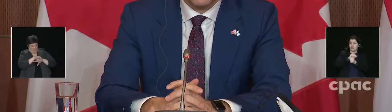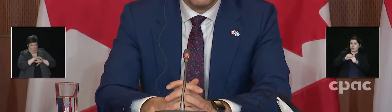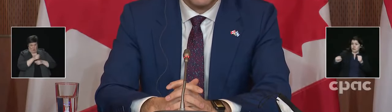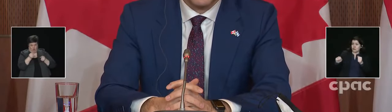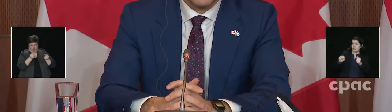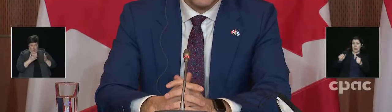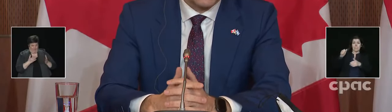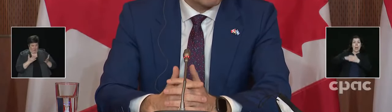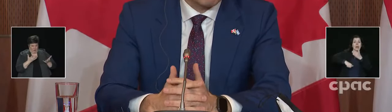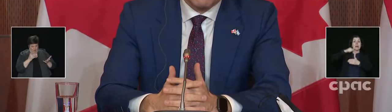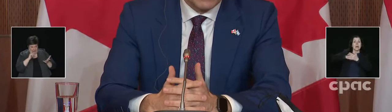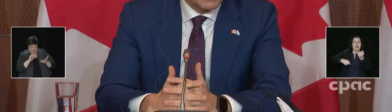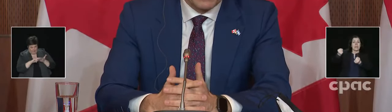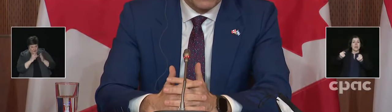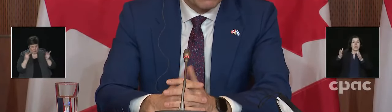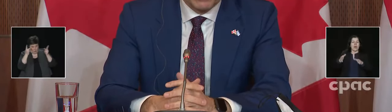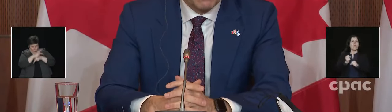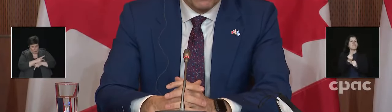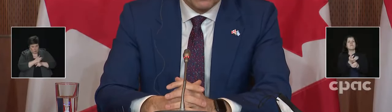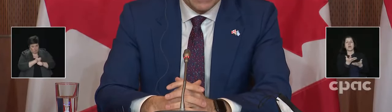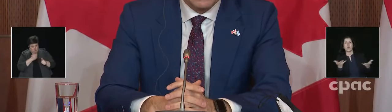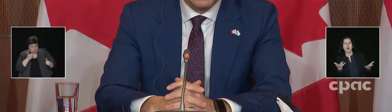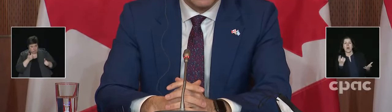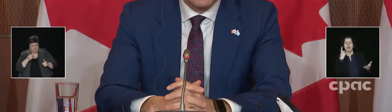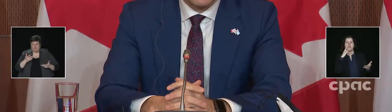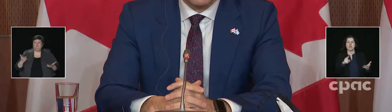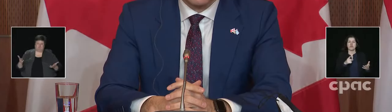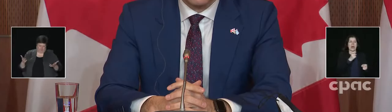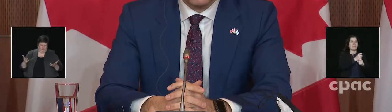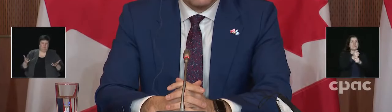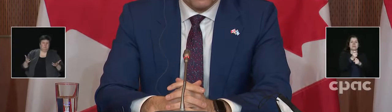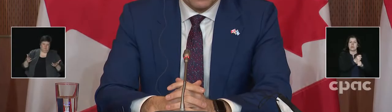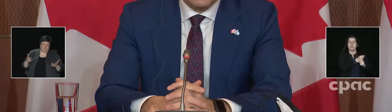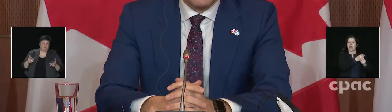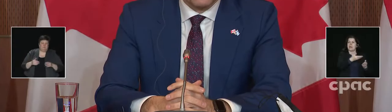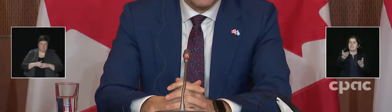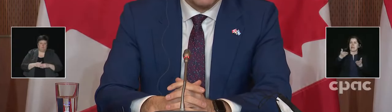briefly. First, I think people are asking